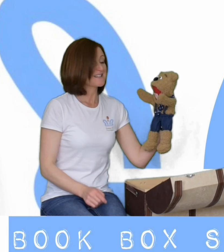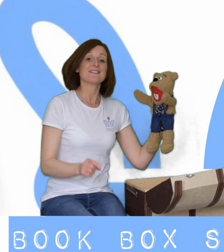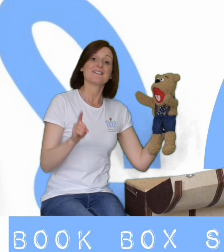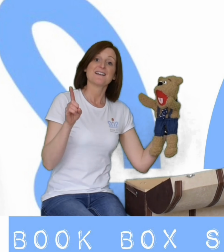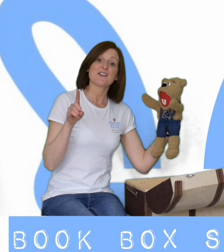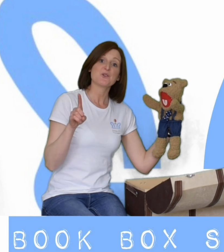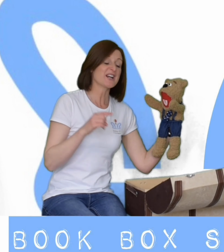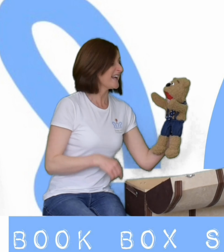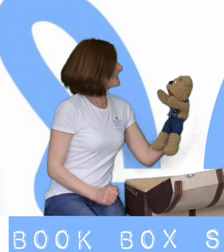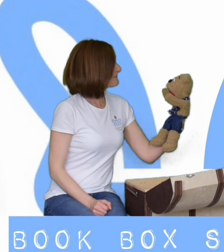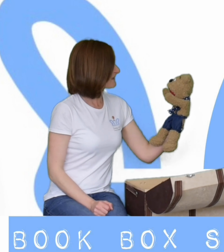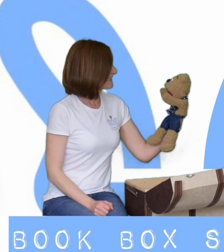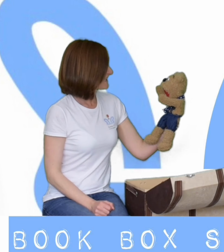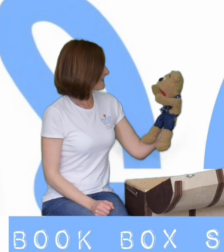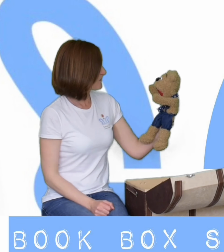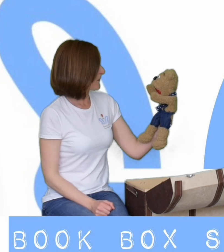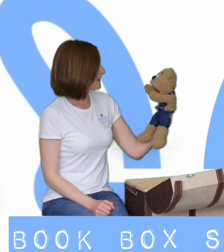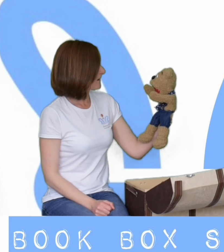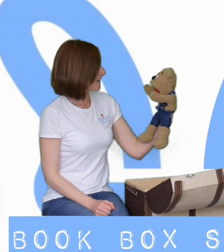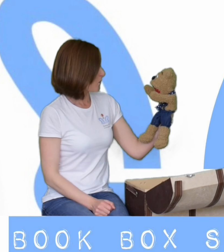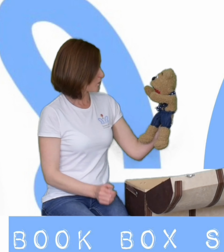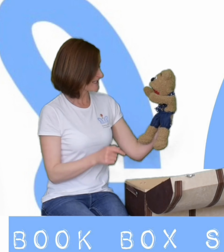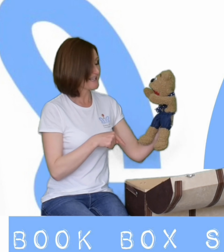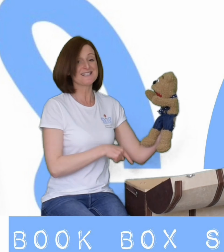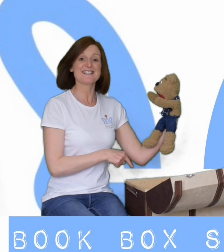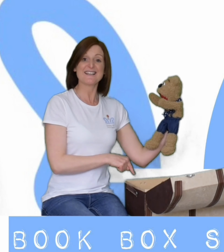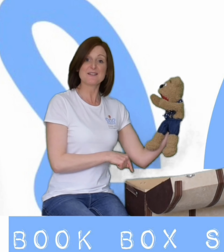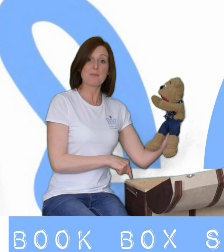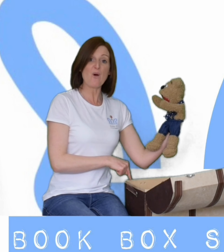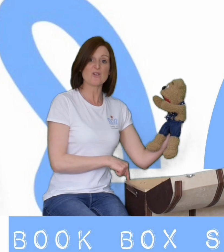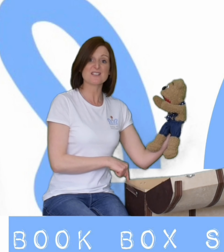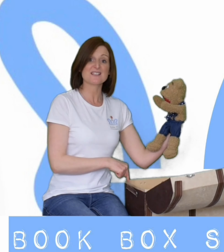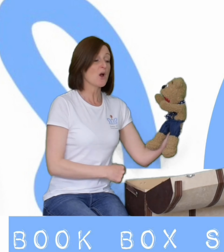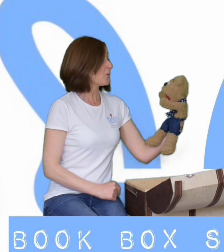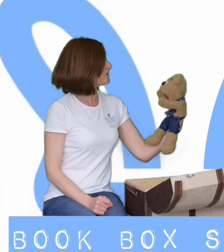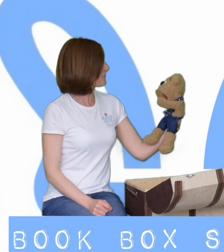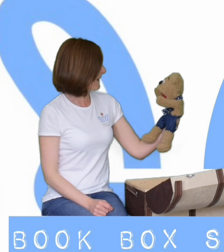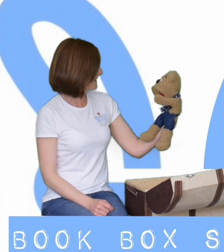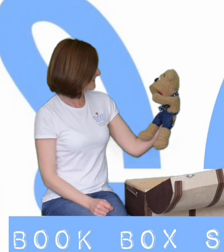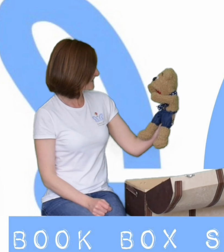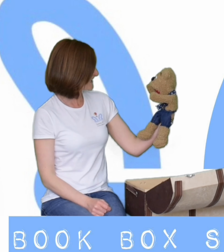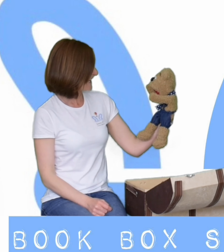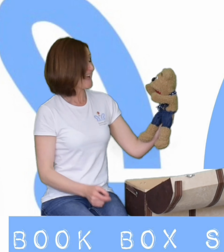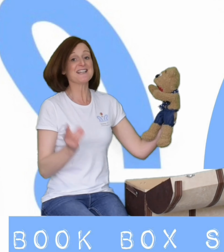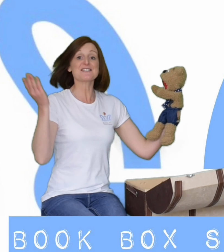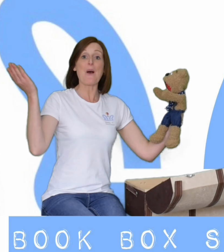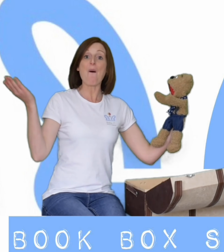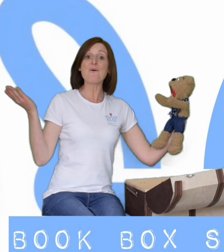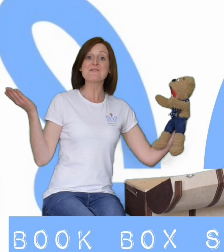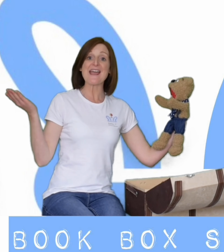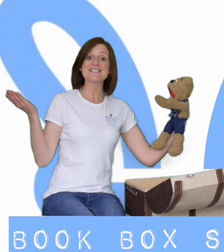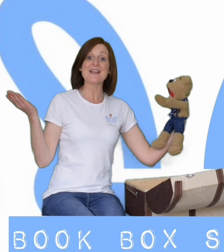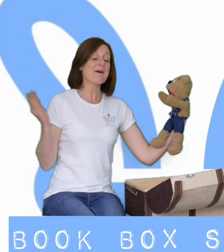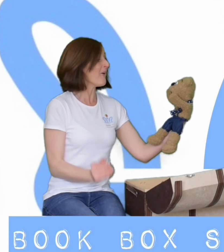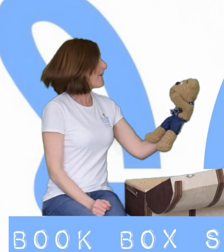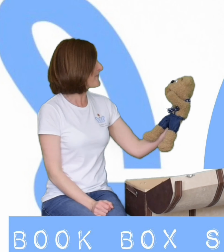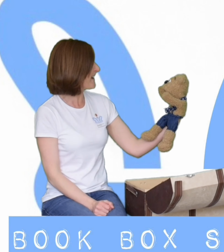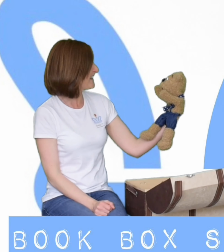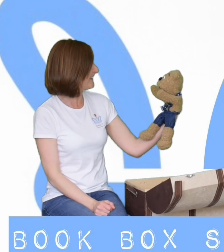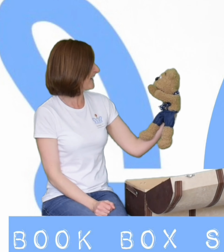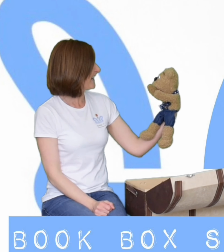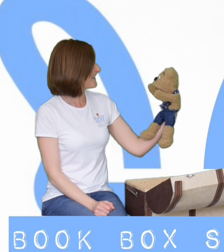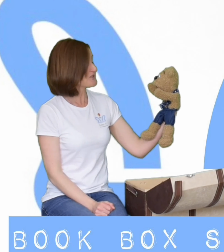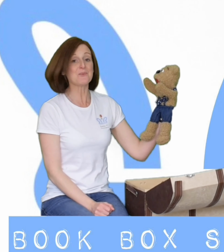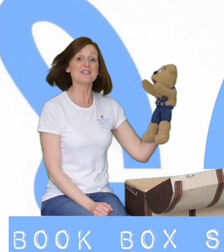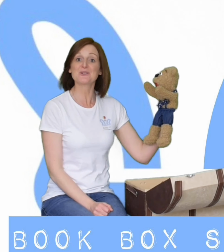But your hiding place this week was inside the box, which means it's already